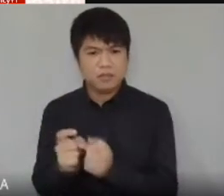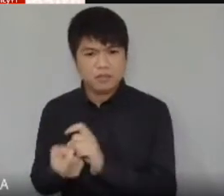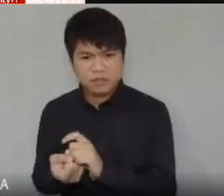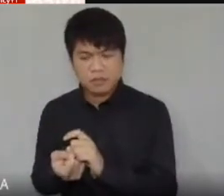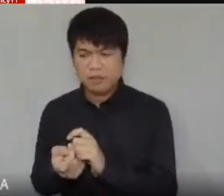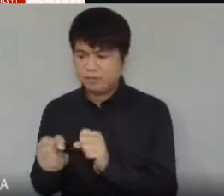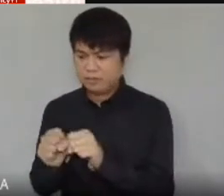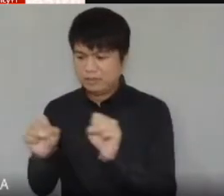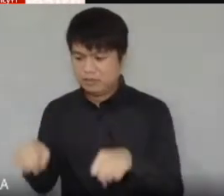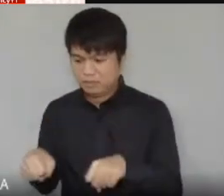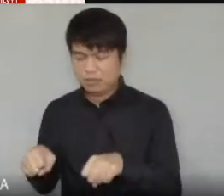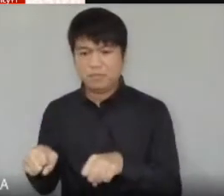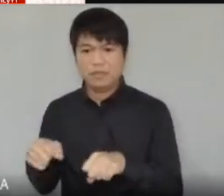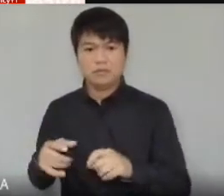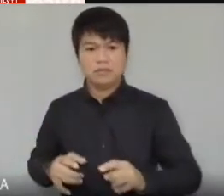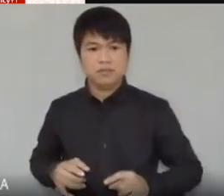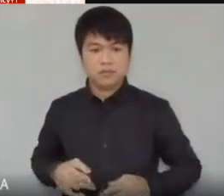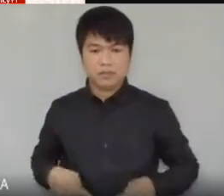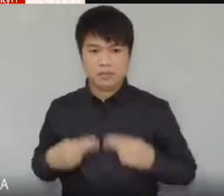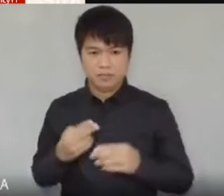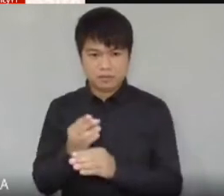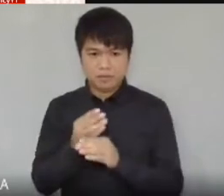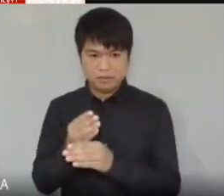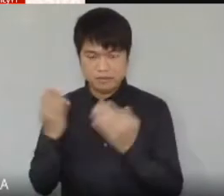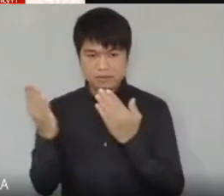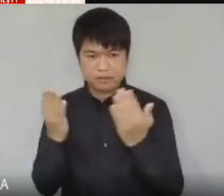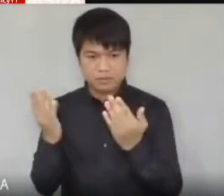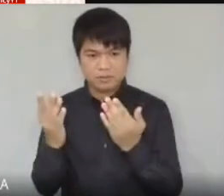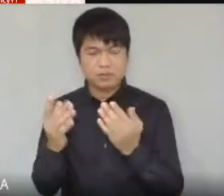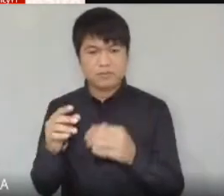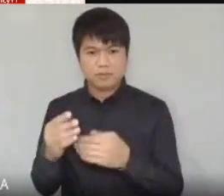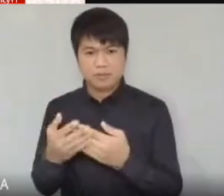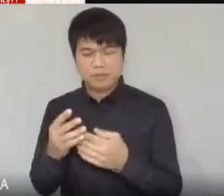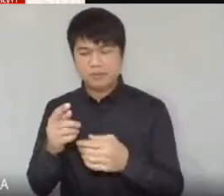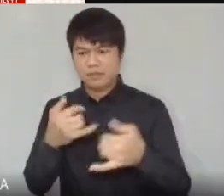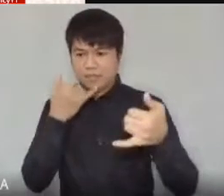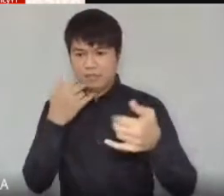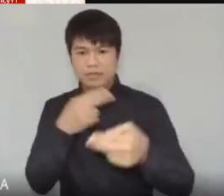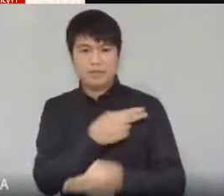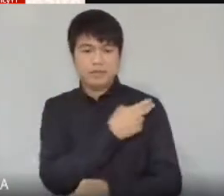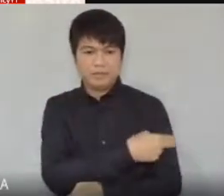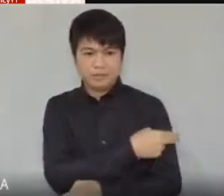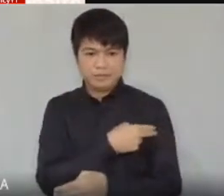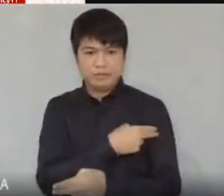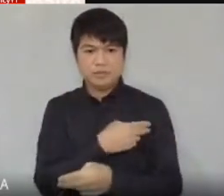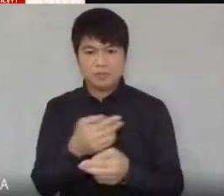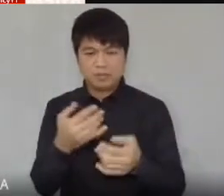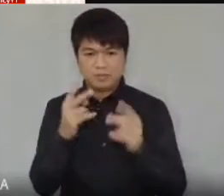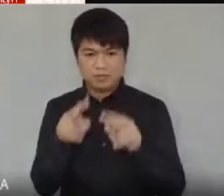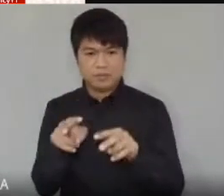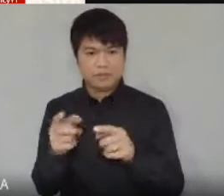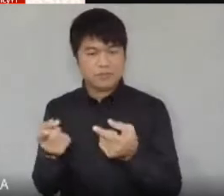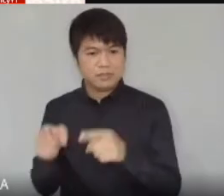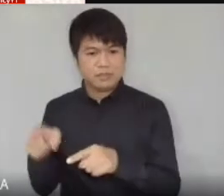the format of our Telehealth eCongress is a panel follows parang input from